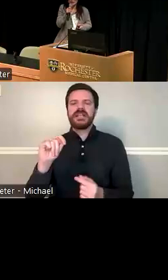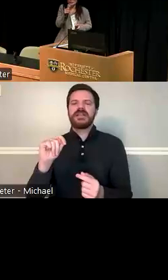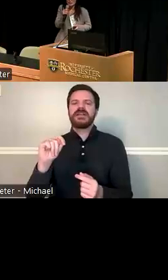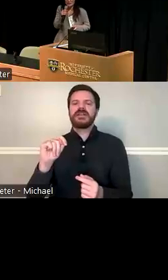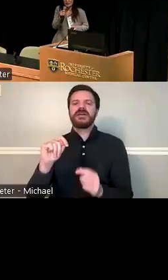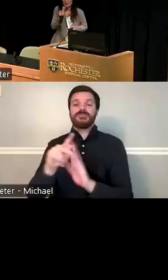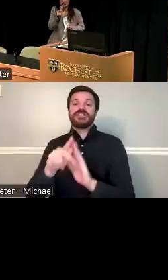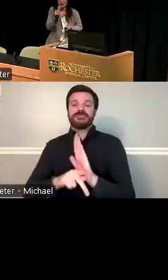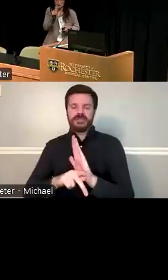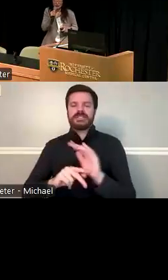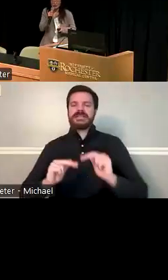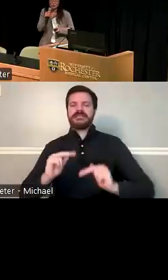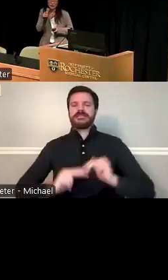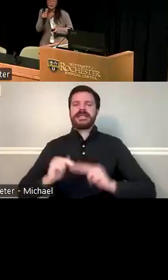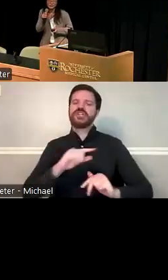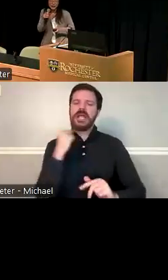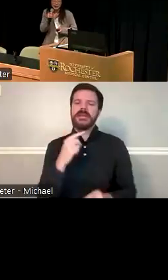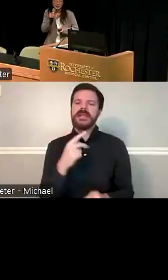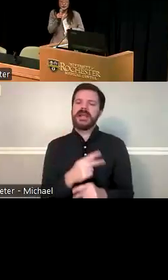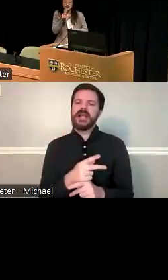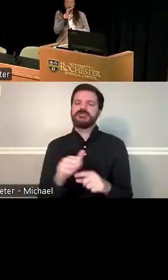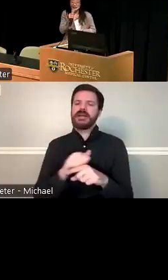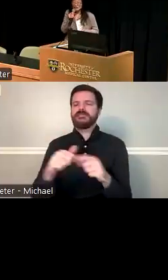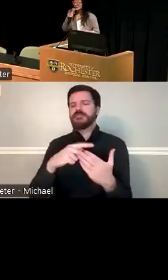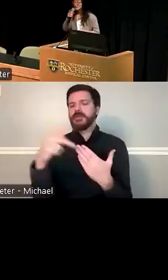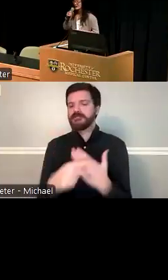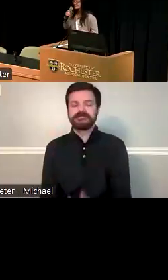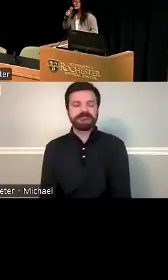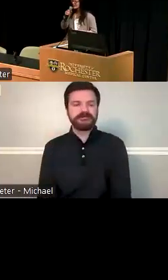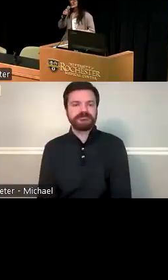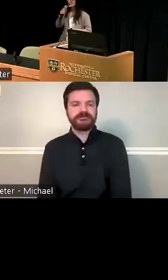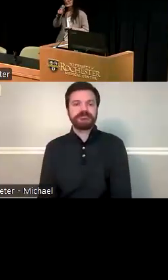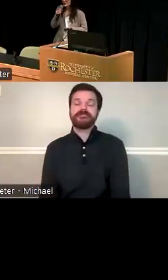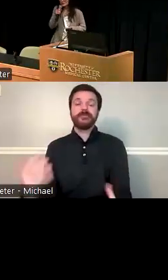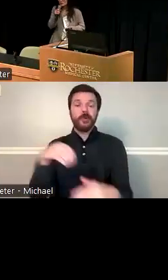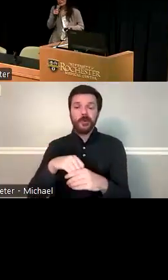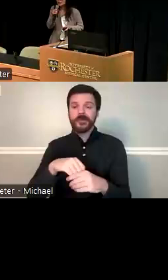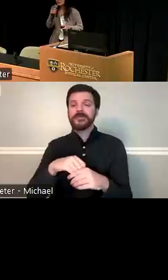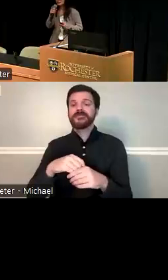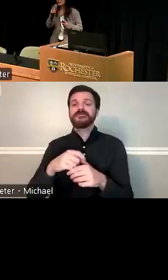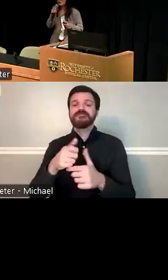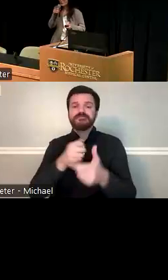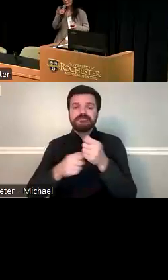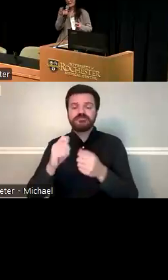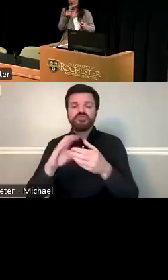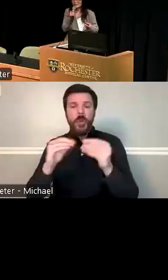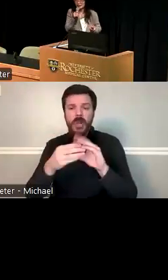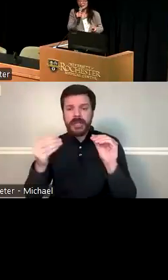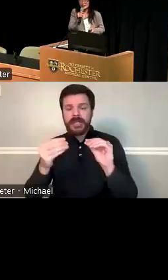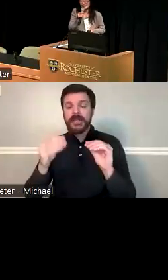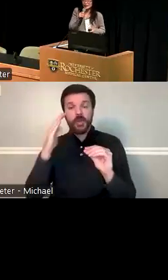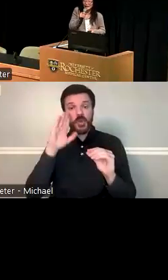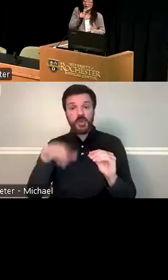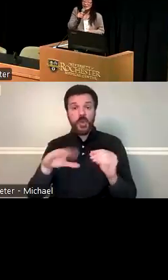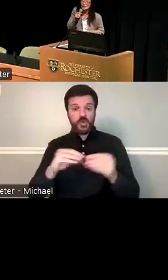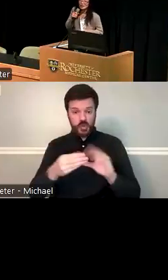the chaplain's care training program. And so that's including eliciting suicide story, knowing that a story can have a beginning, a